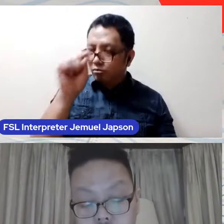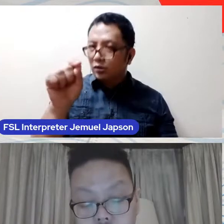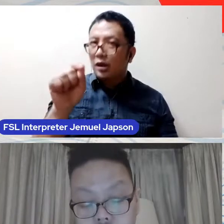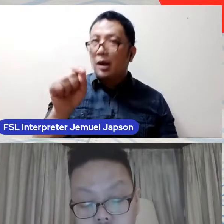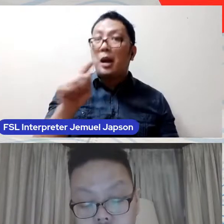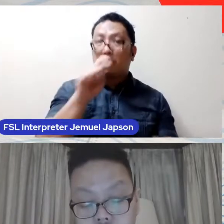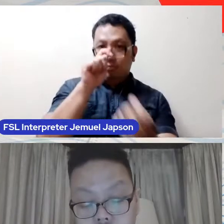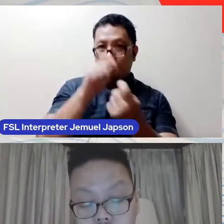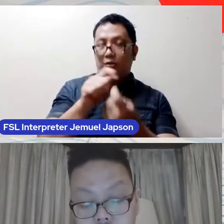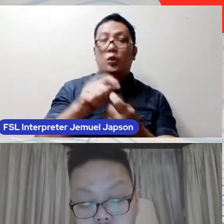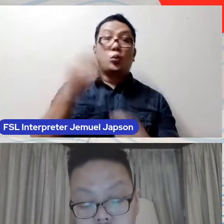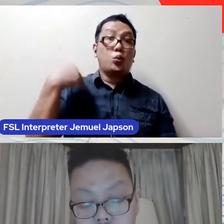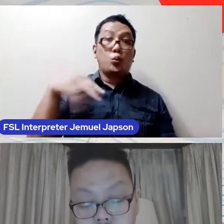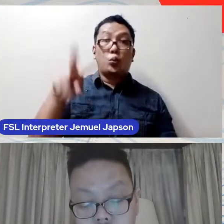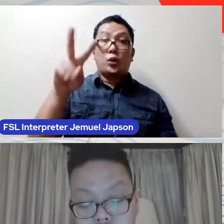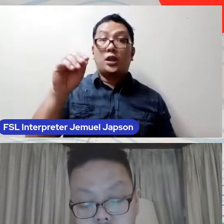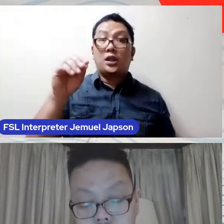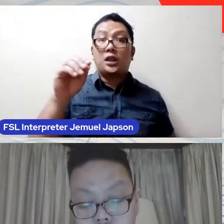ng 2019.